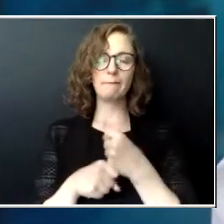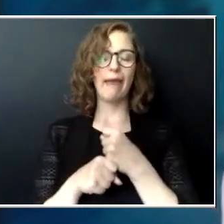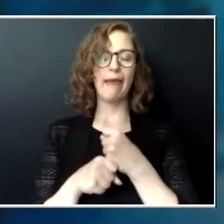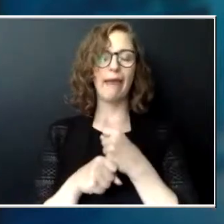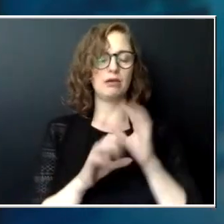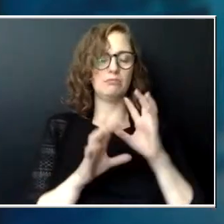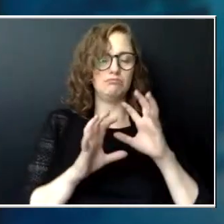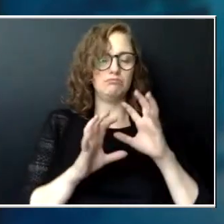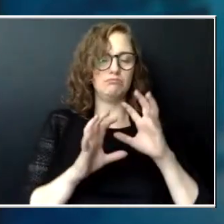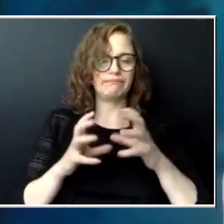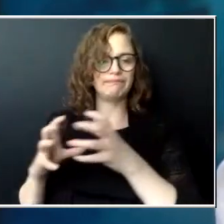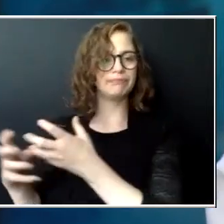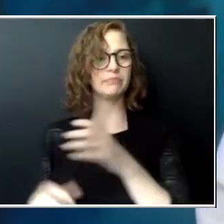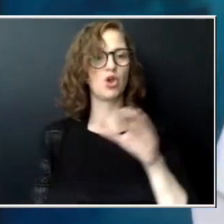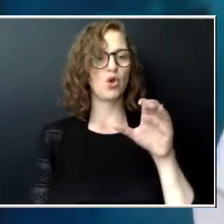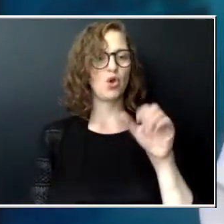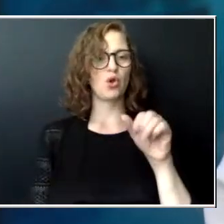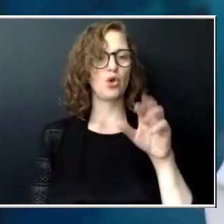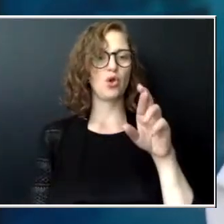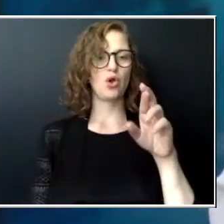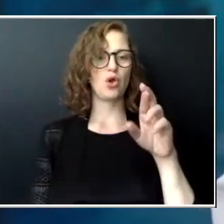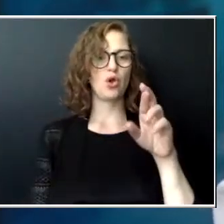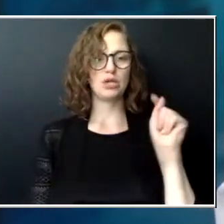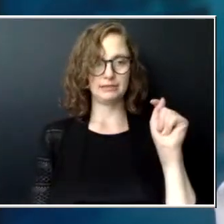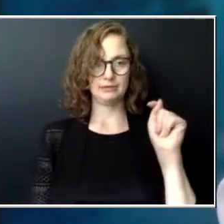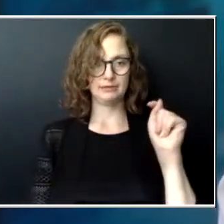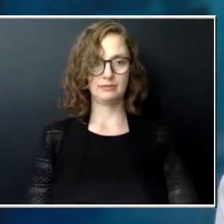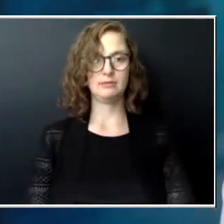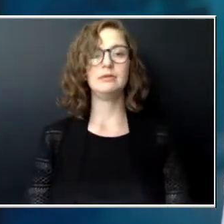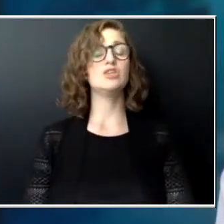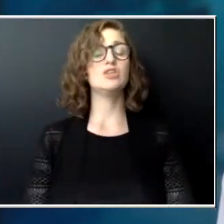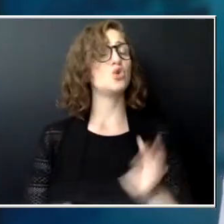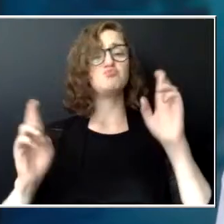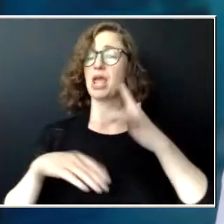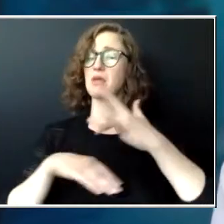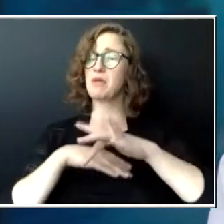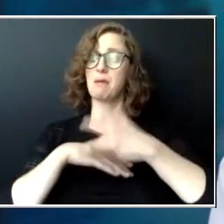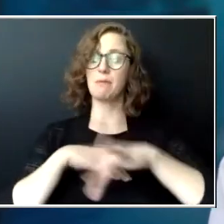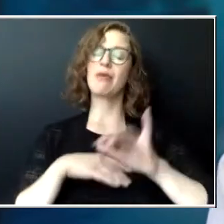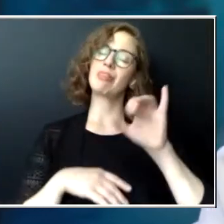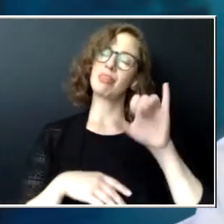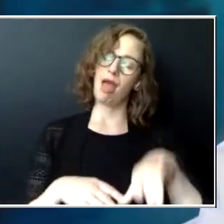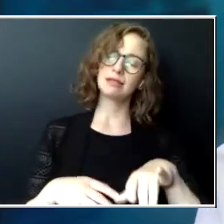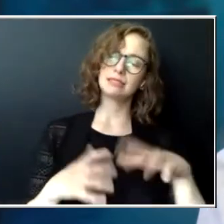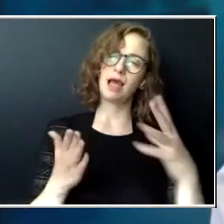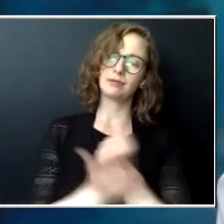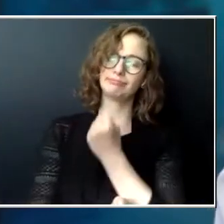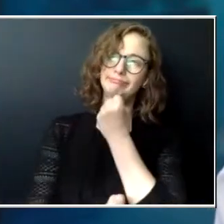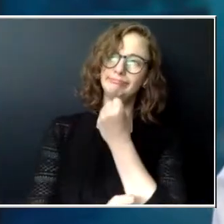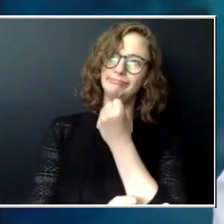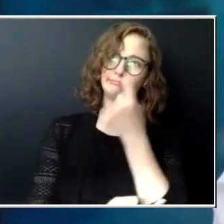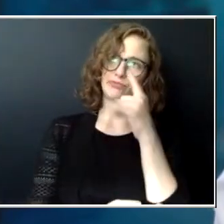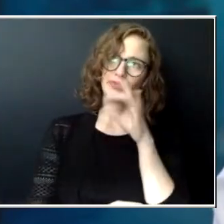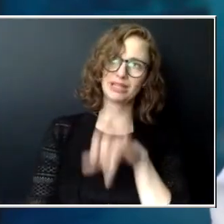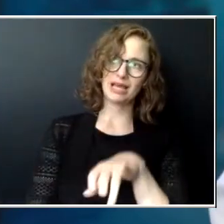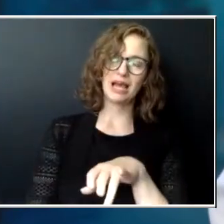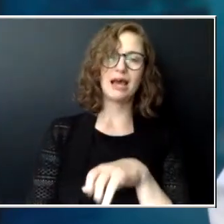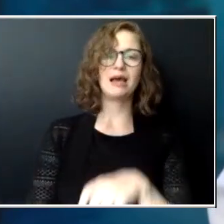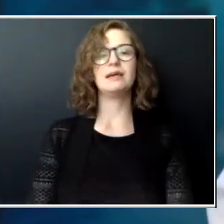it's readily available. That's the big advantage of those cells. So, and that's where really some of the, you know, the science is heading, because we